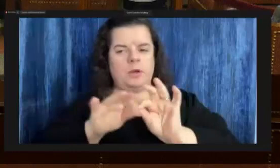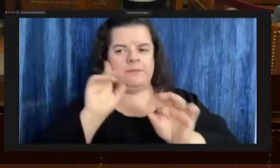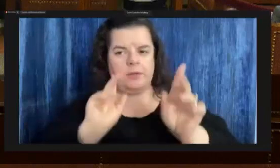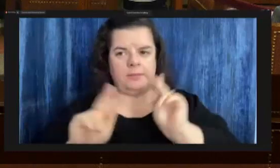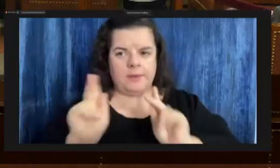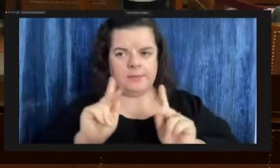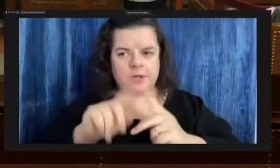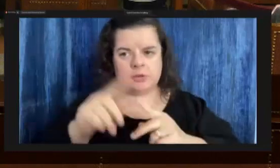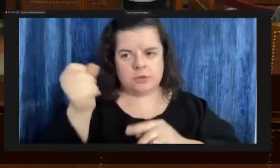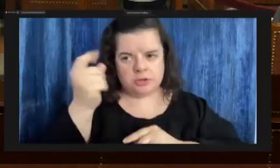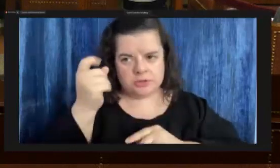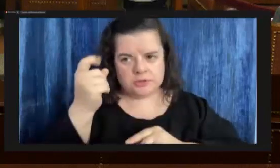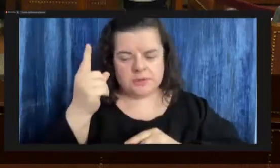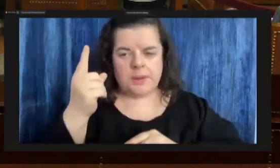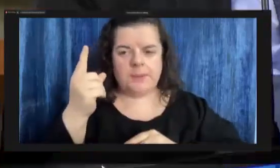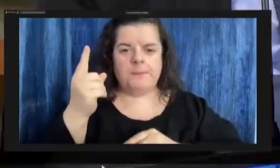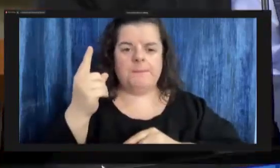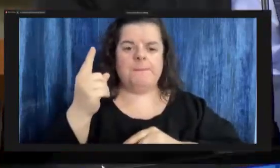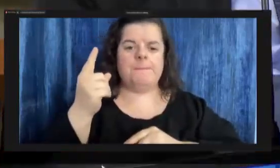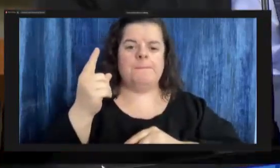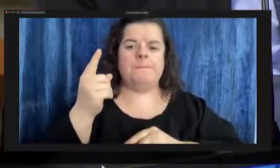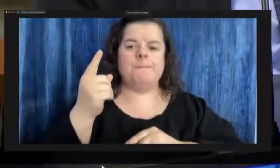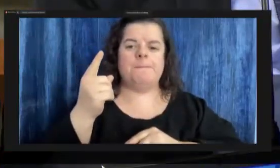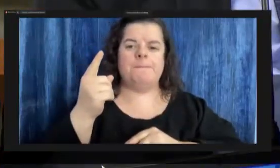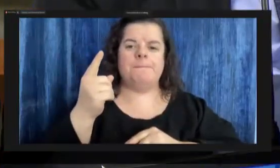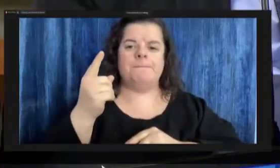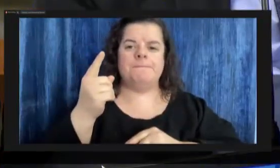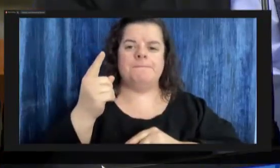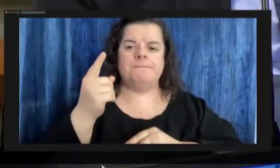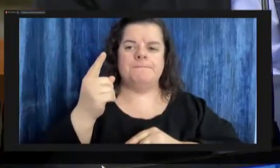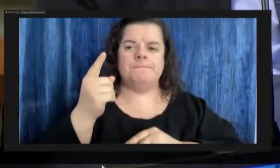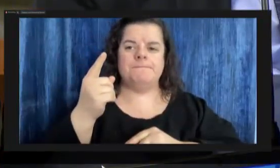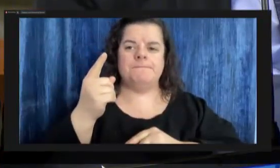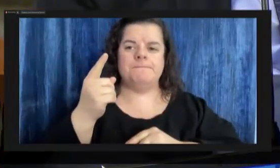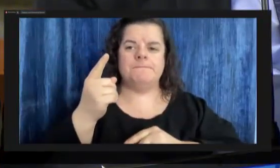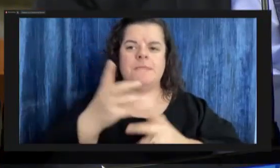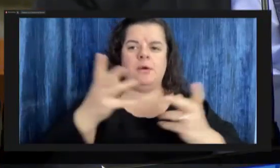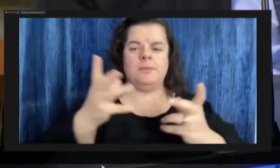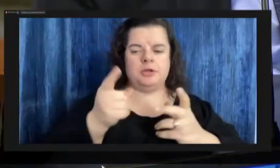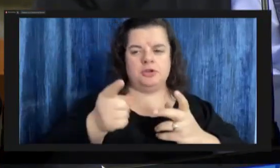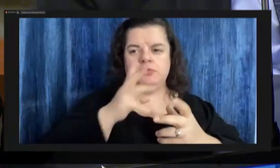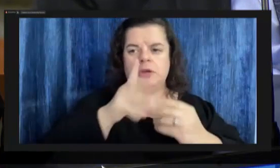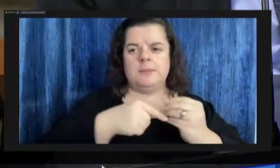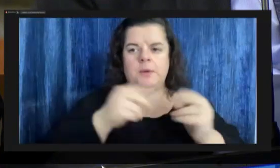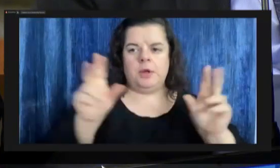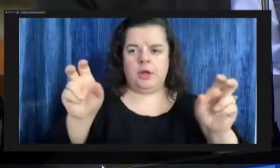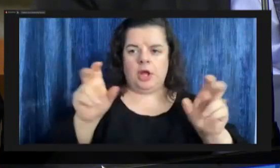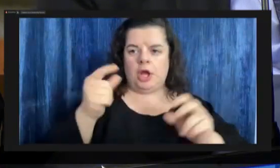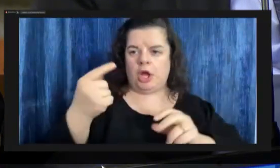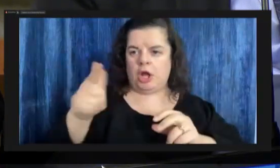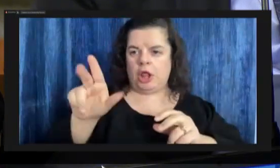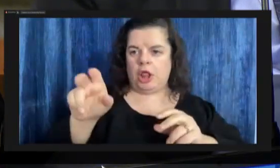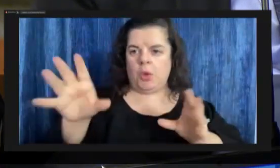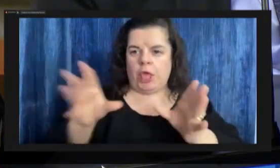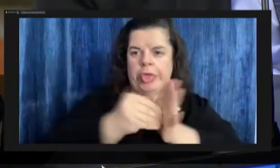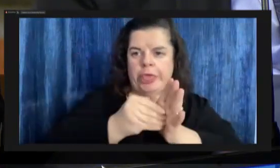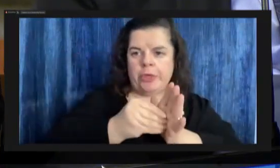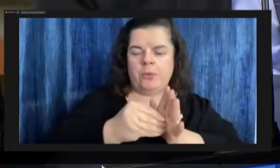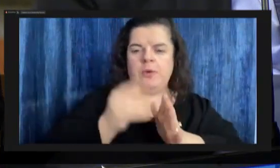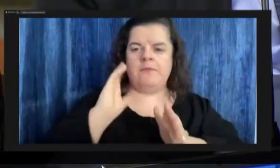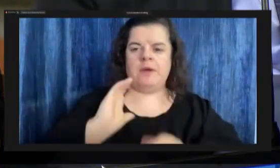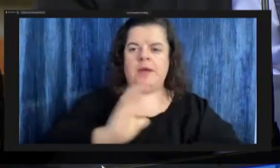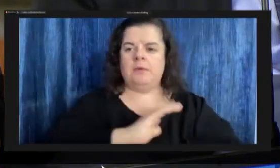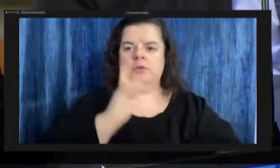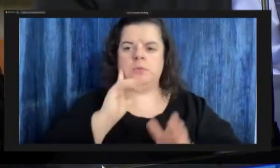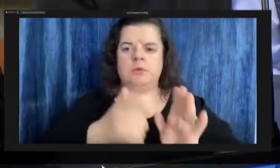to understand the, perhaps a bad analogy, but the glue that the clerk's office provides for council.